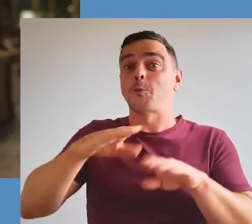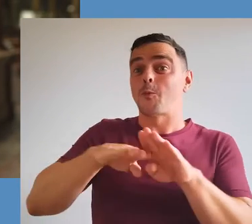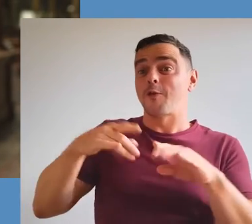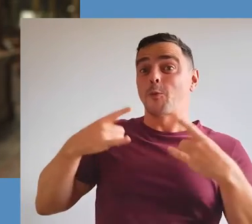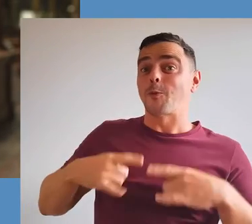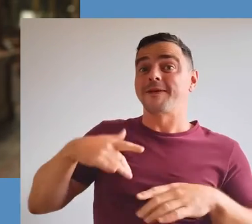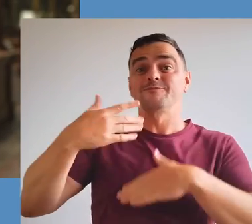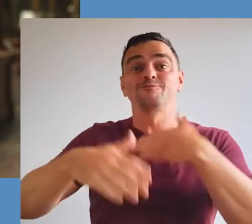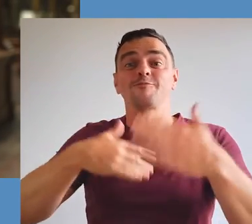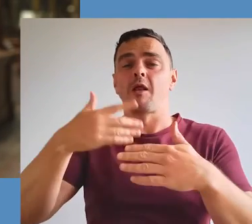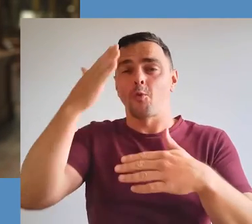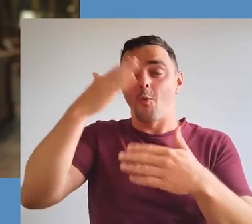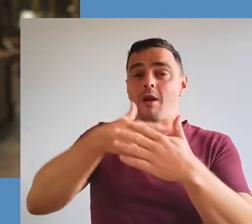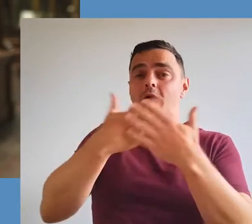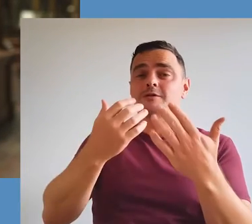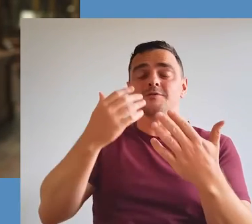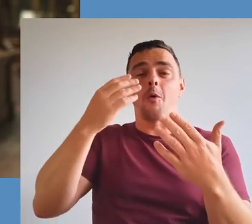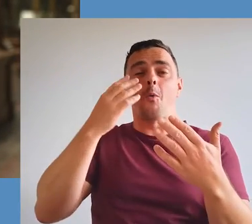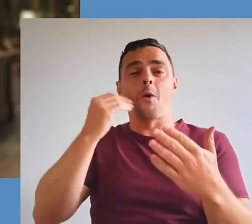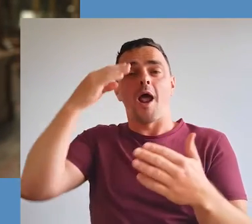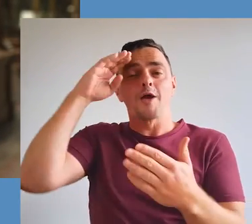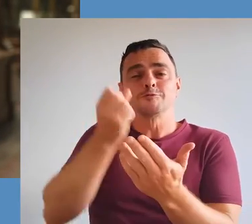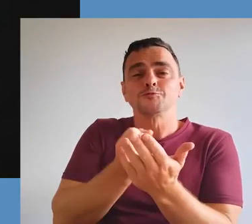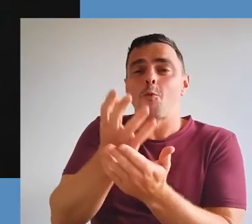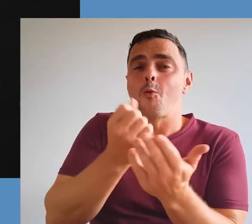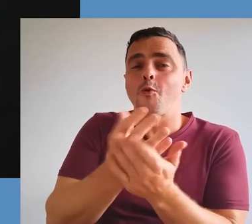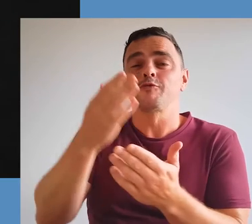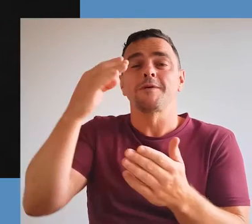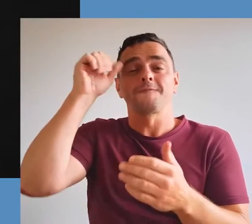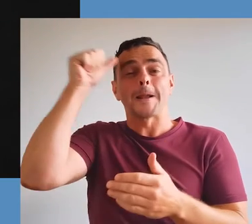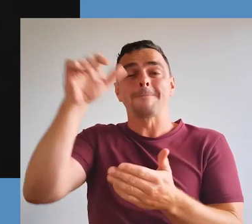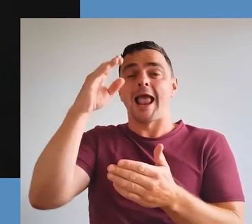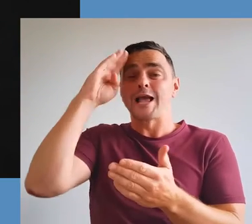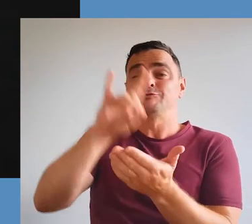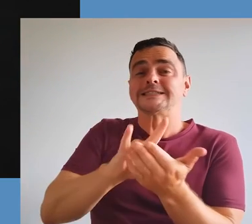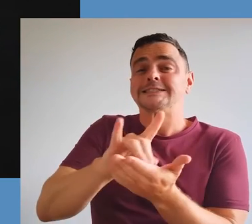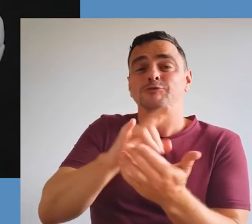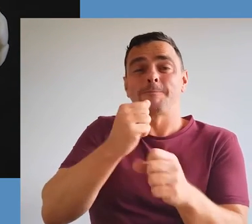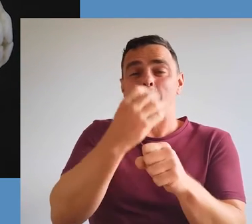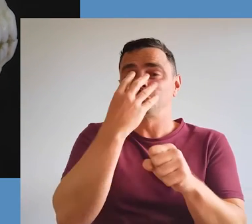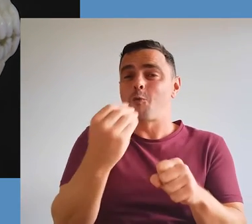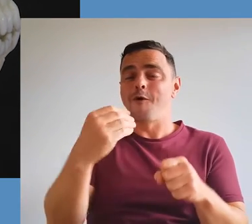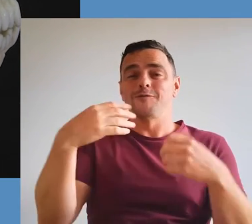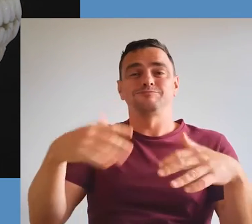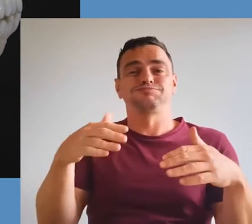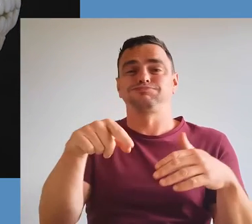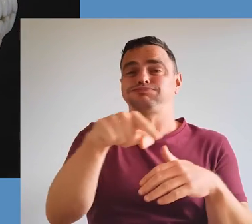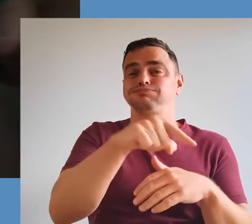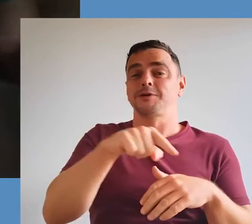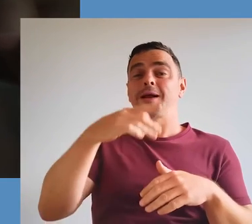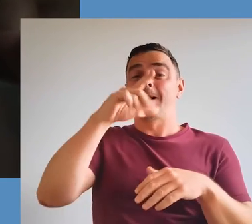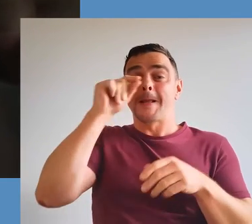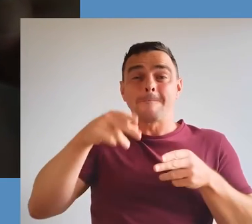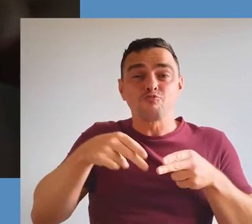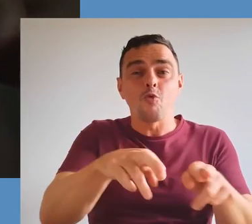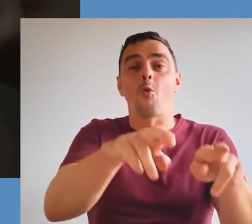Irish legends and in many Irish place names and surnames. Under English rule the government saw the presence of wolves in